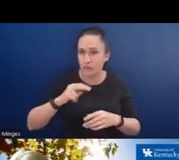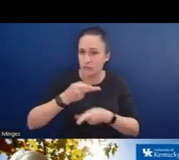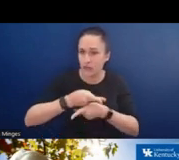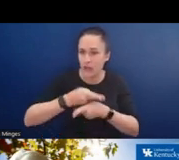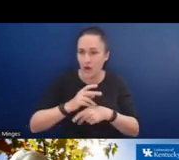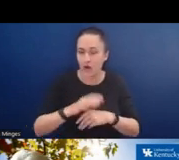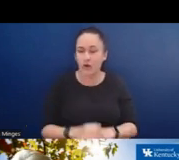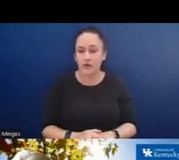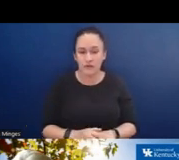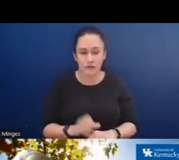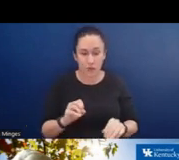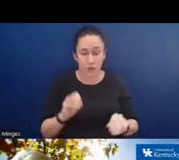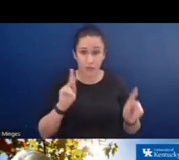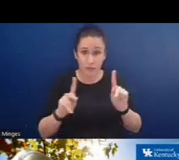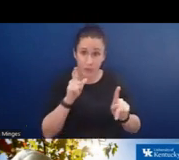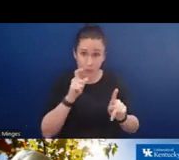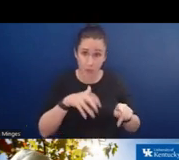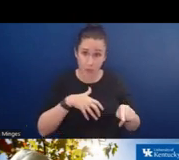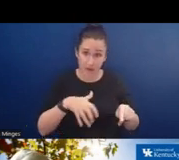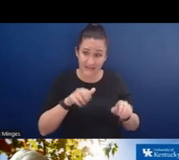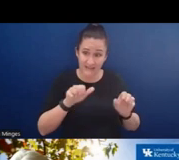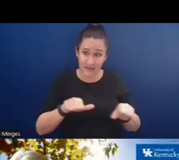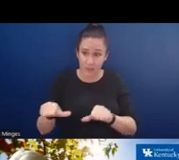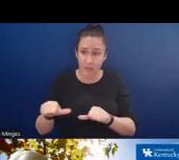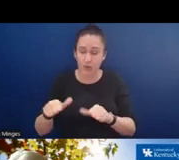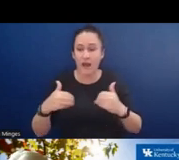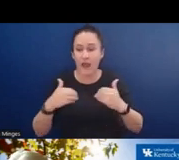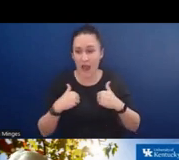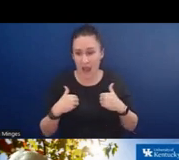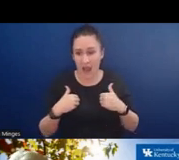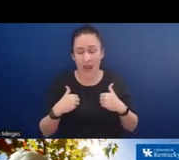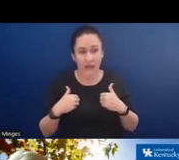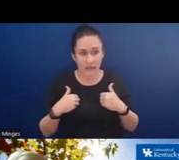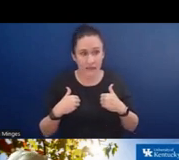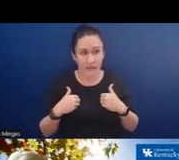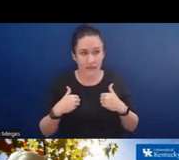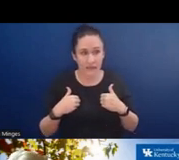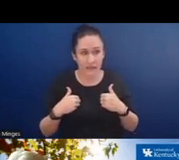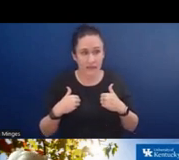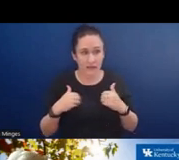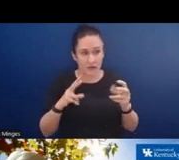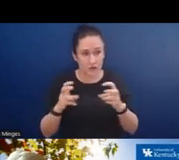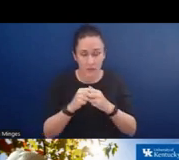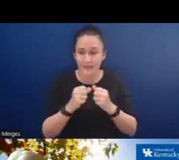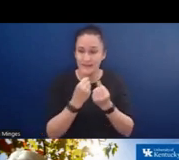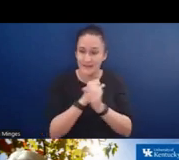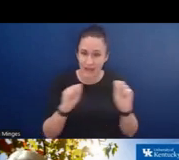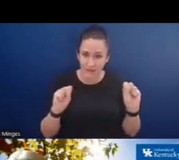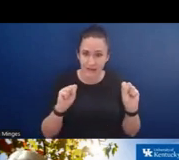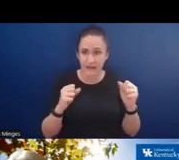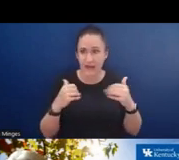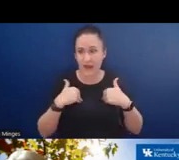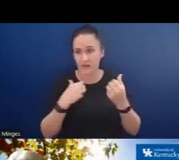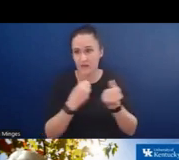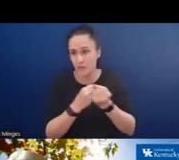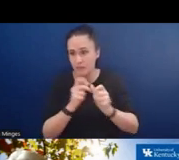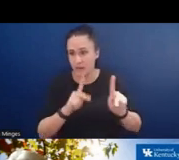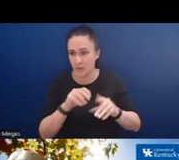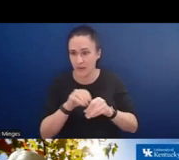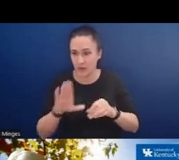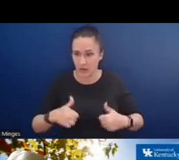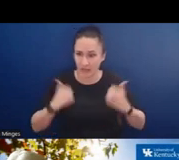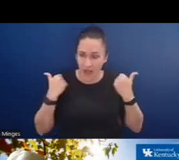pregnancy capable had empowerment issues about safety and having supportive people in their lives.